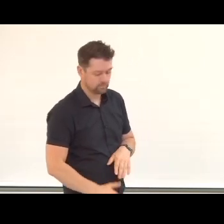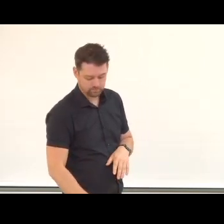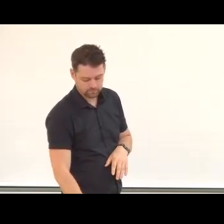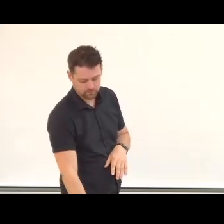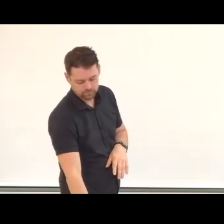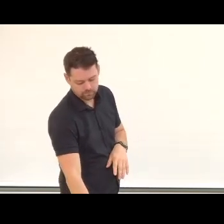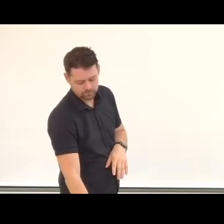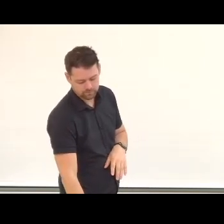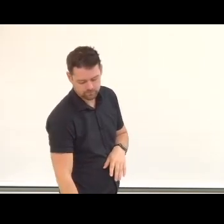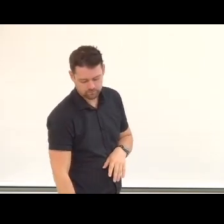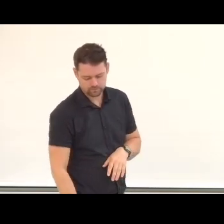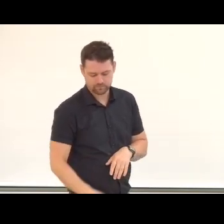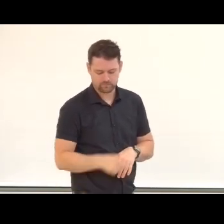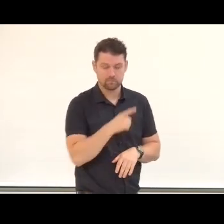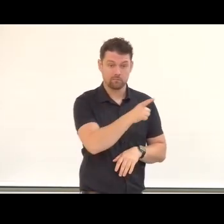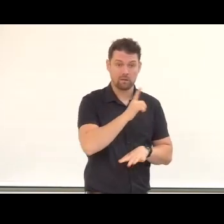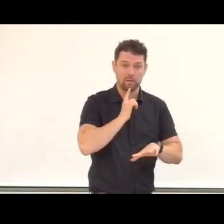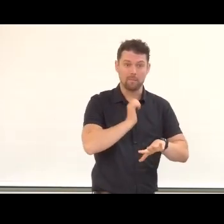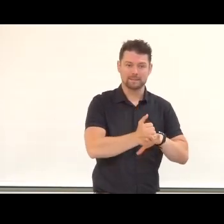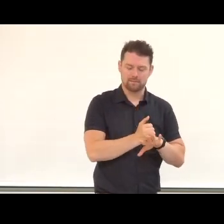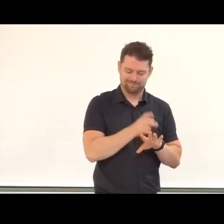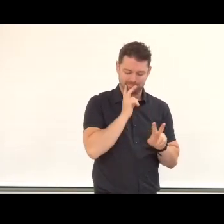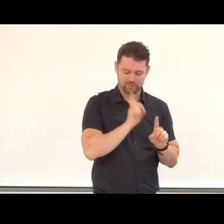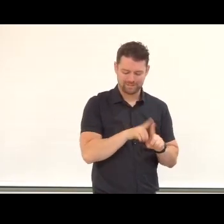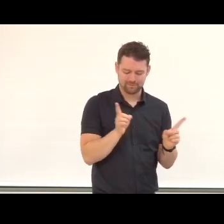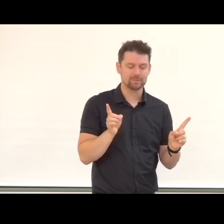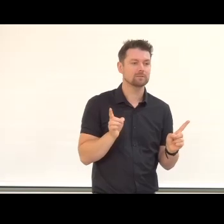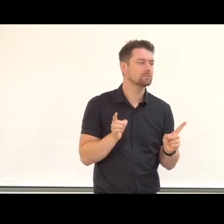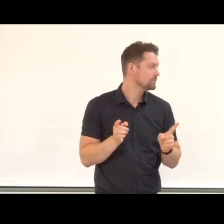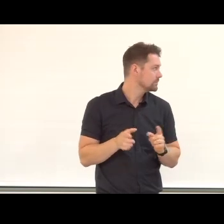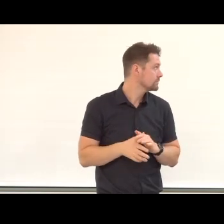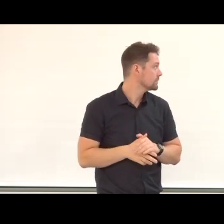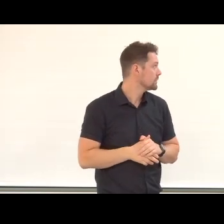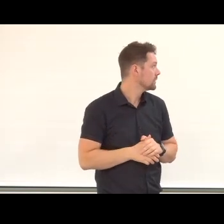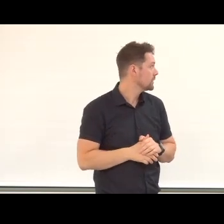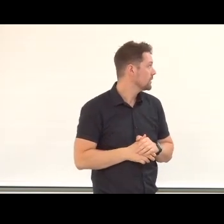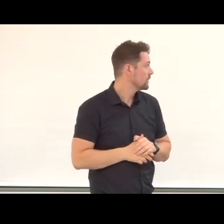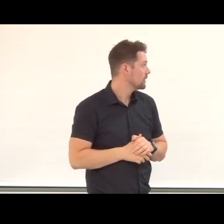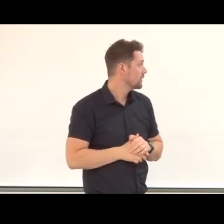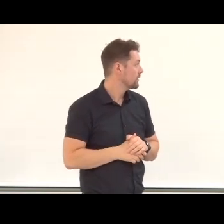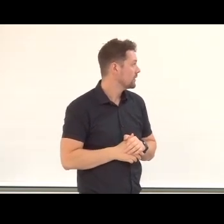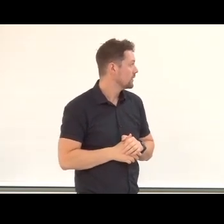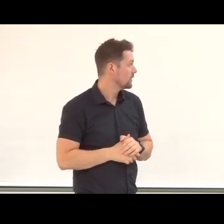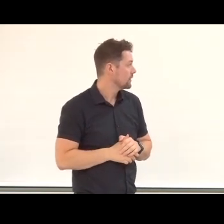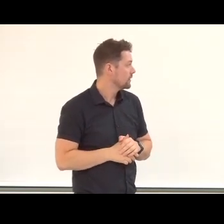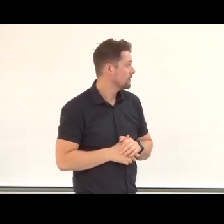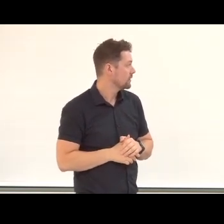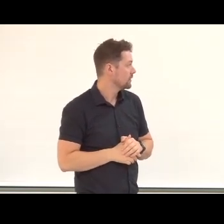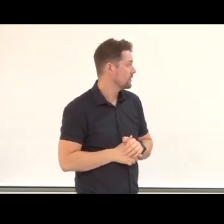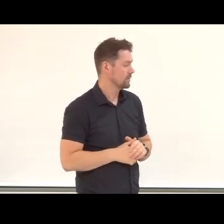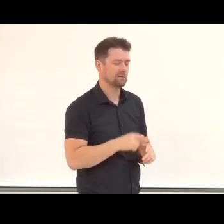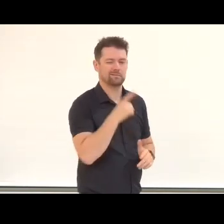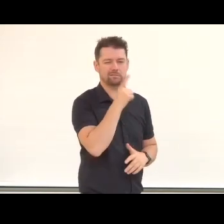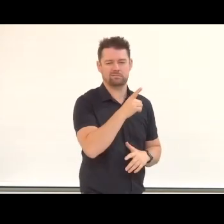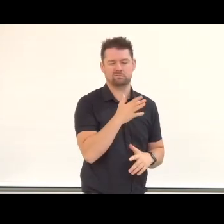And here you have the habitat. So again, it looks completely different. The idea here was that it's a habitat that gets built into the